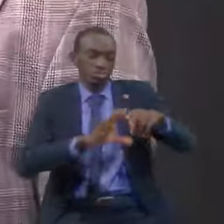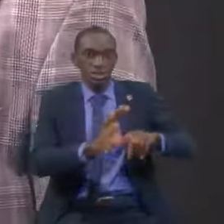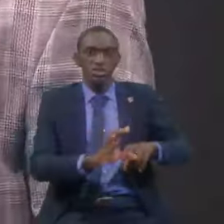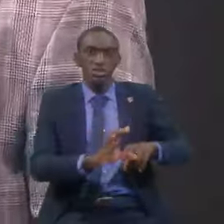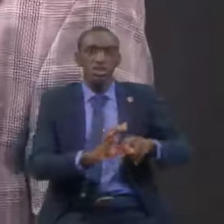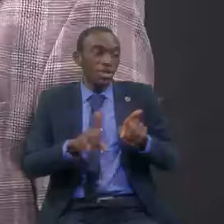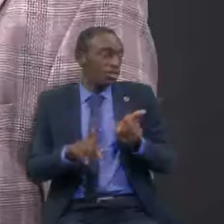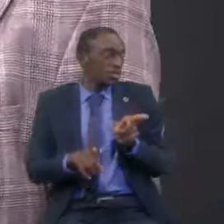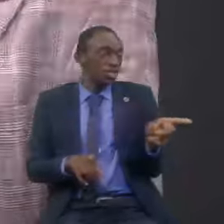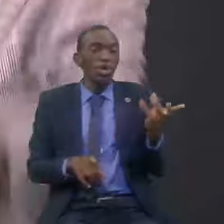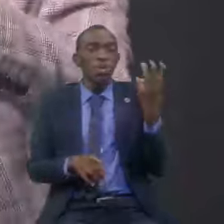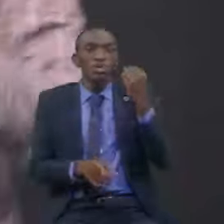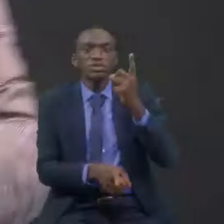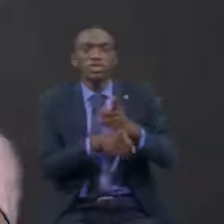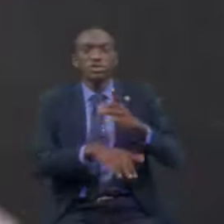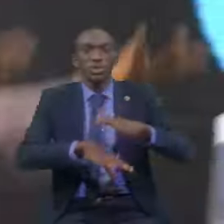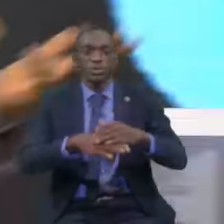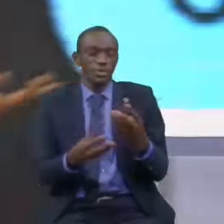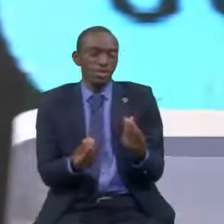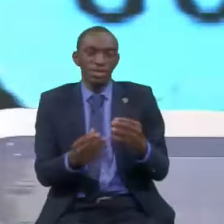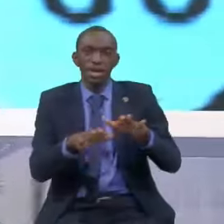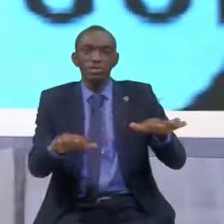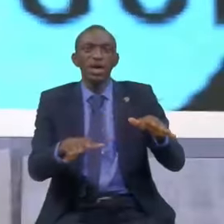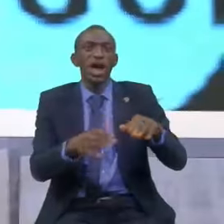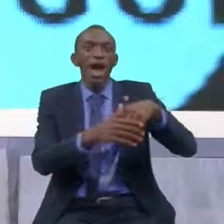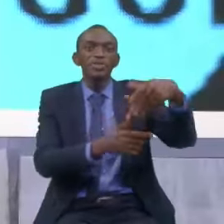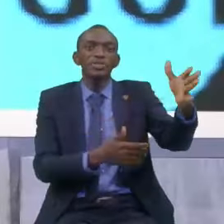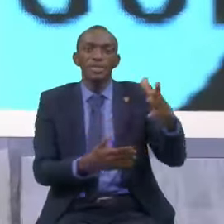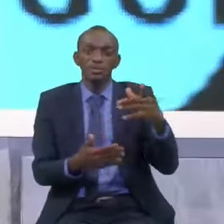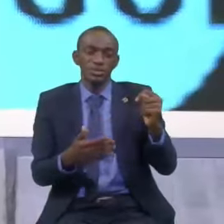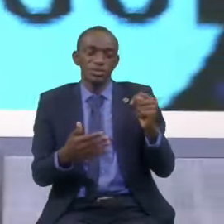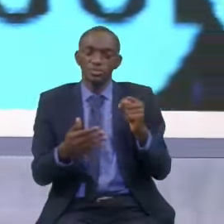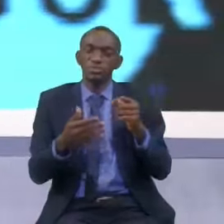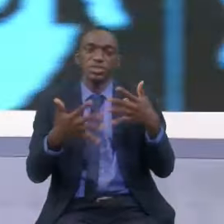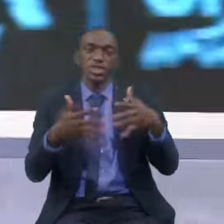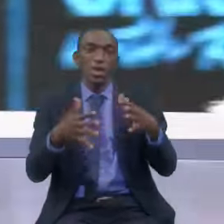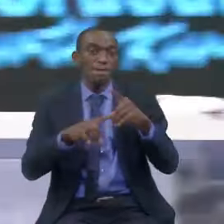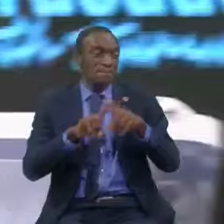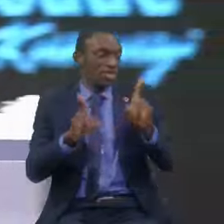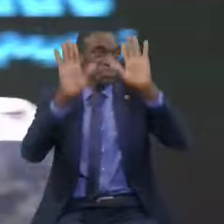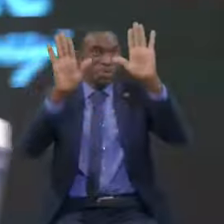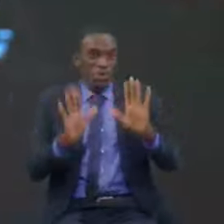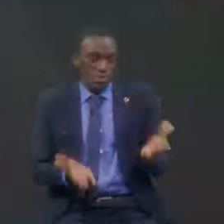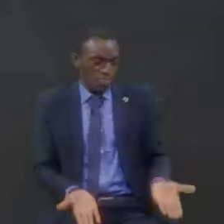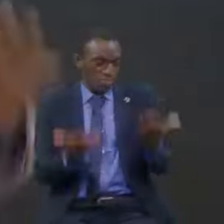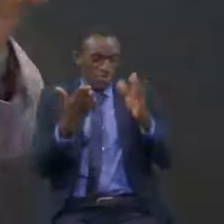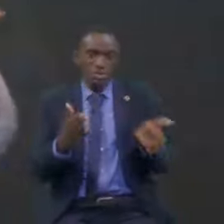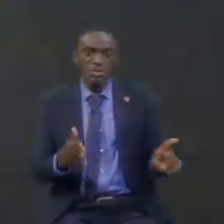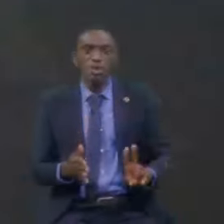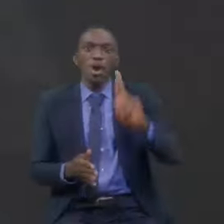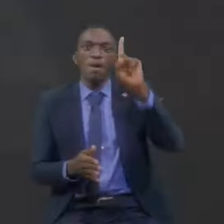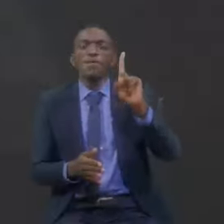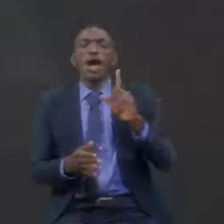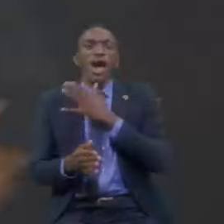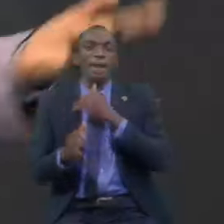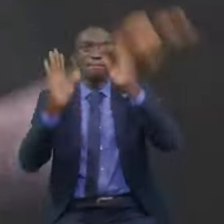outside at the gate. But miracle brought him up. Miracle lifted him up. Power